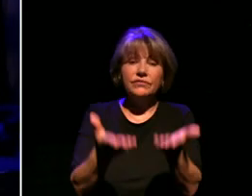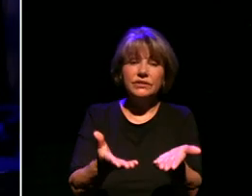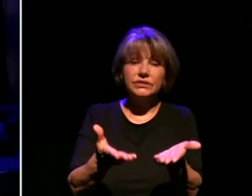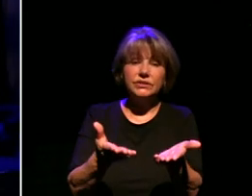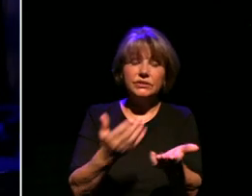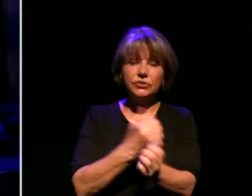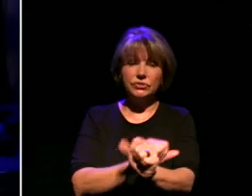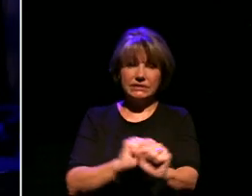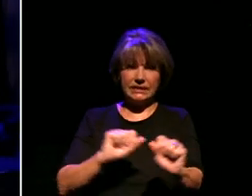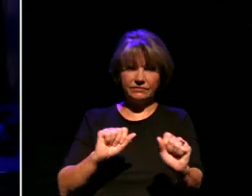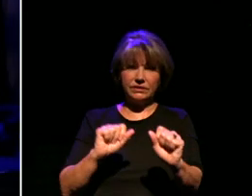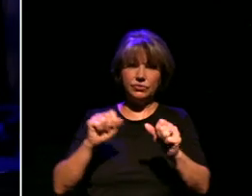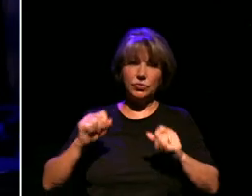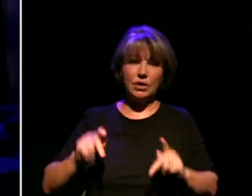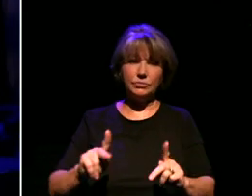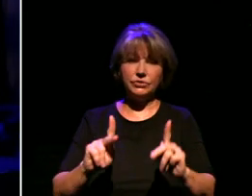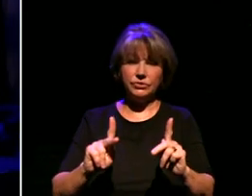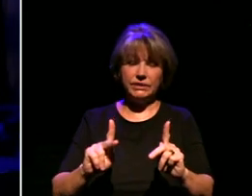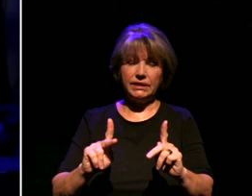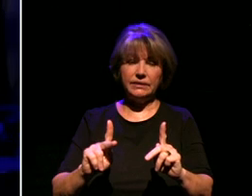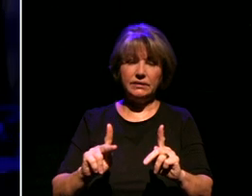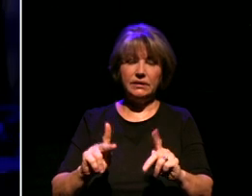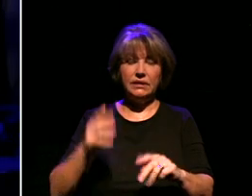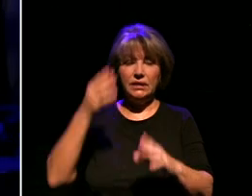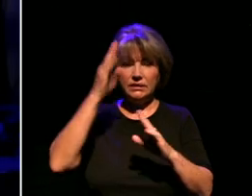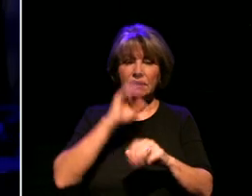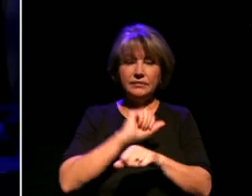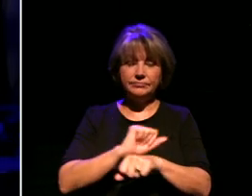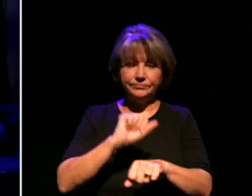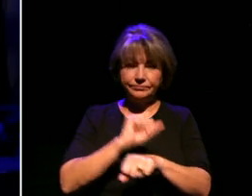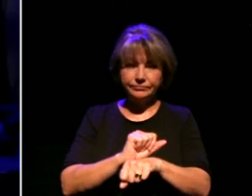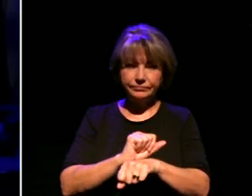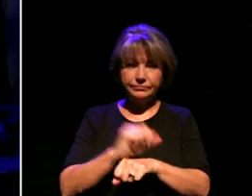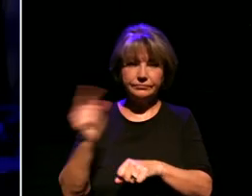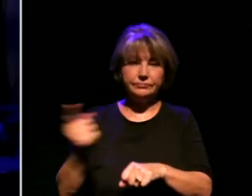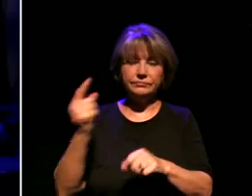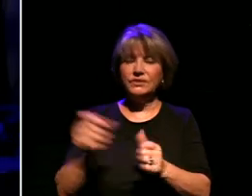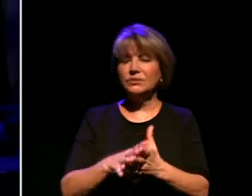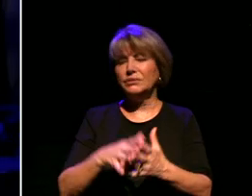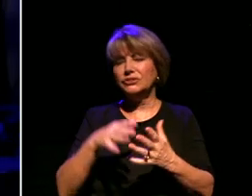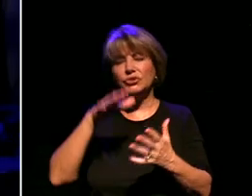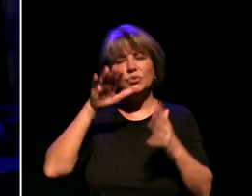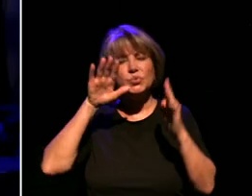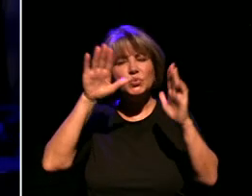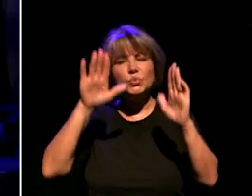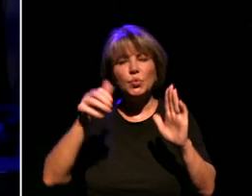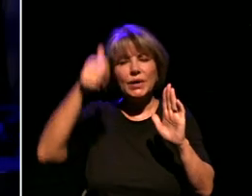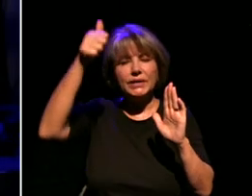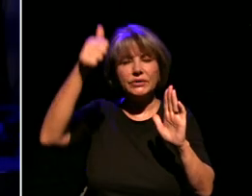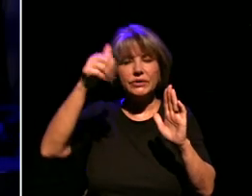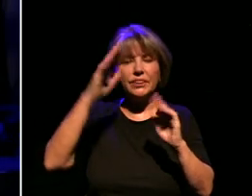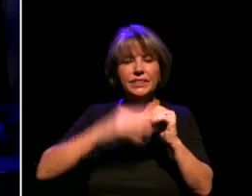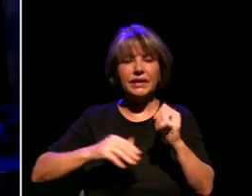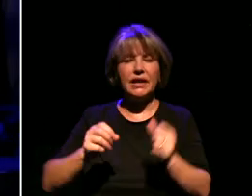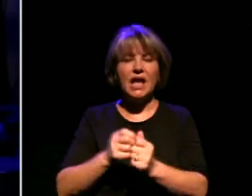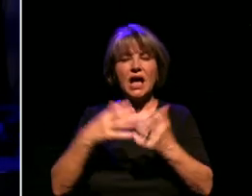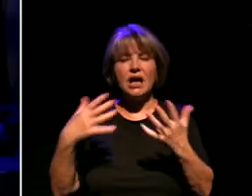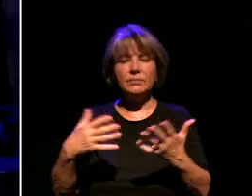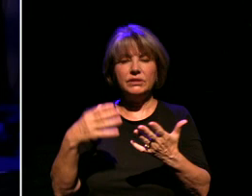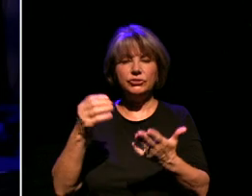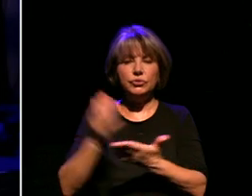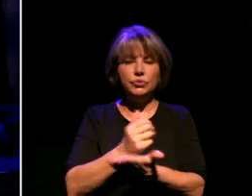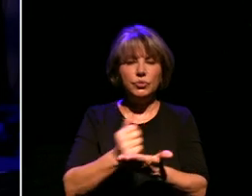opportunity. See, God is working about something, working something so much greater than just how much you make and where it all